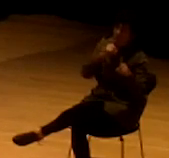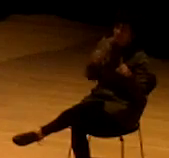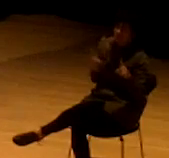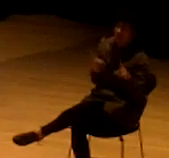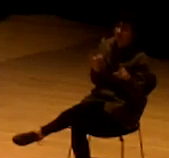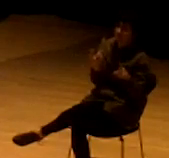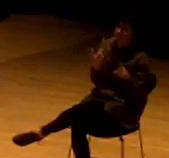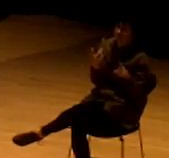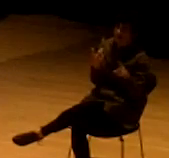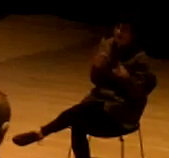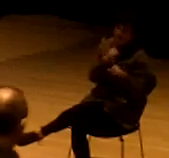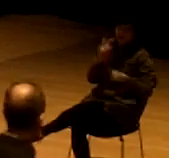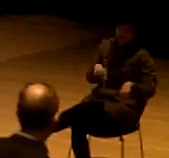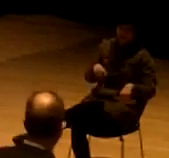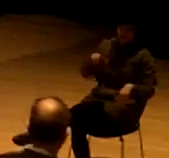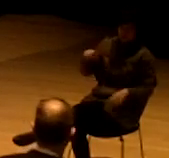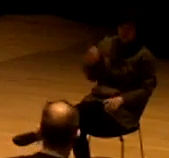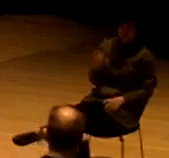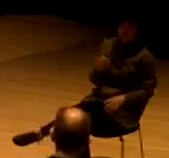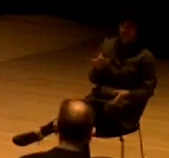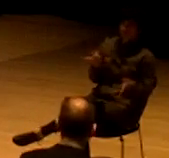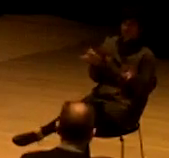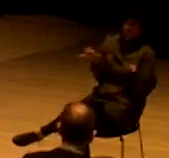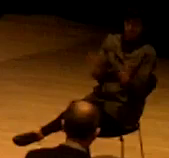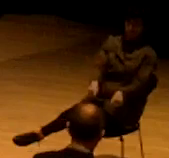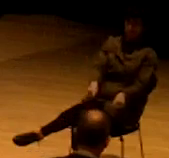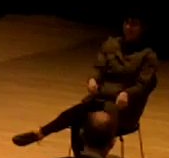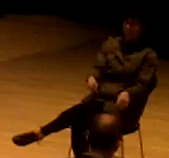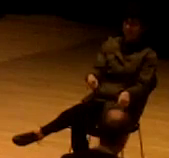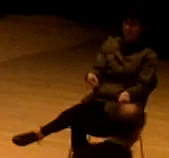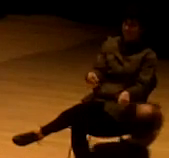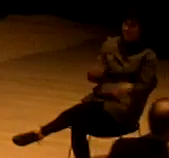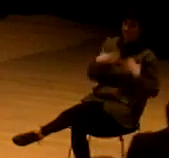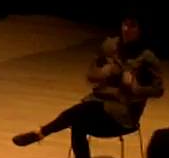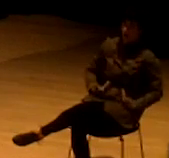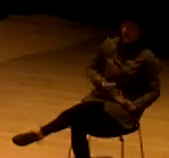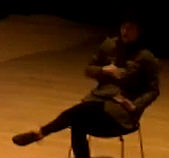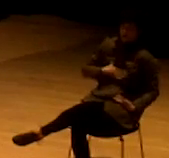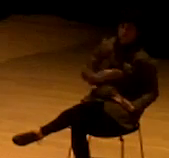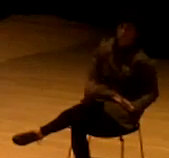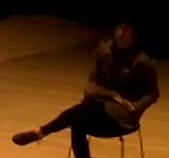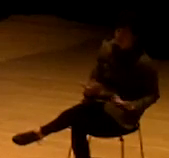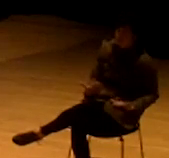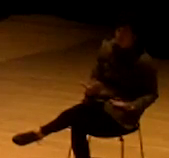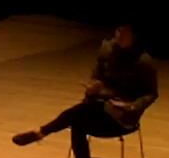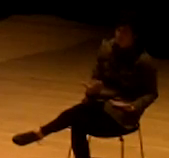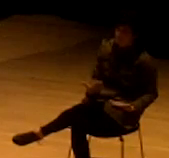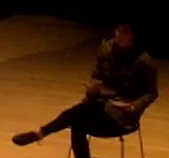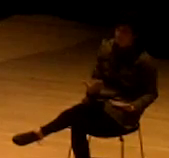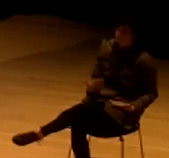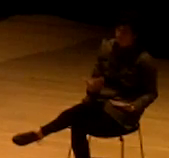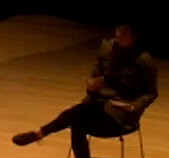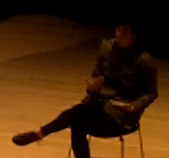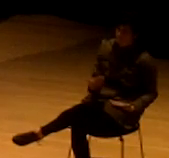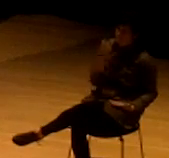that the answer just comes up, you know, just I didn't have any ideas about